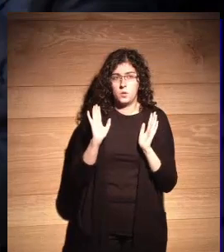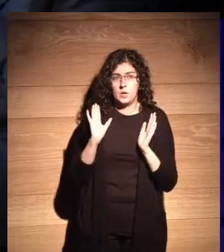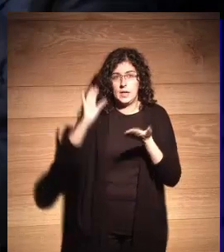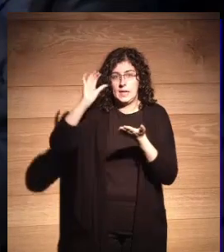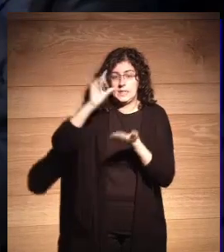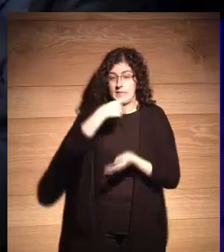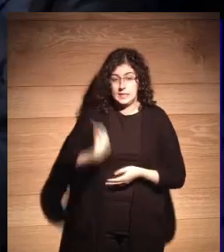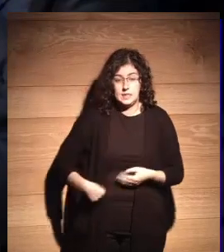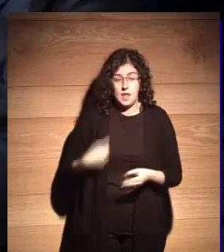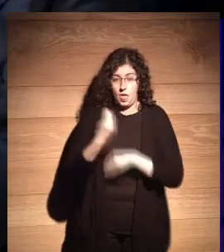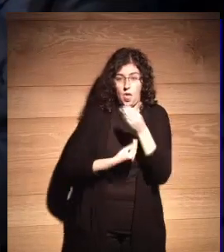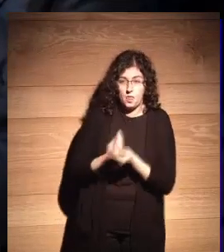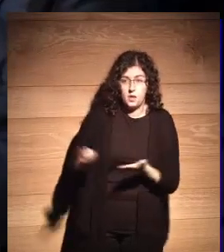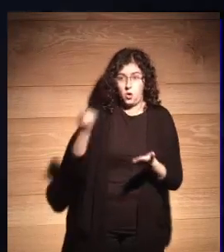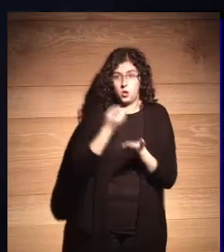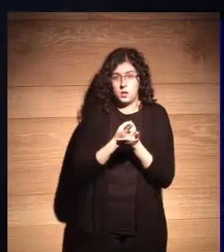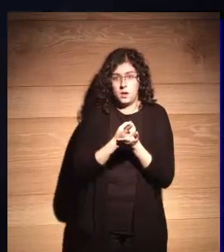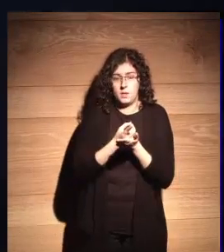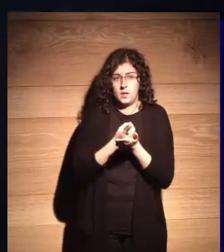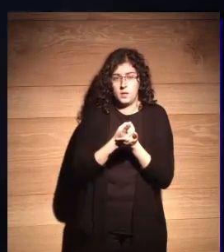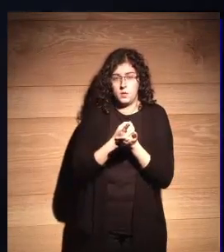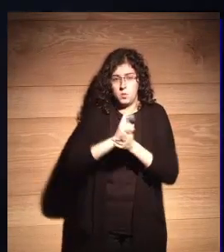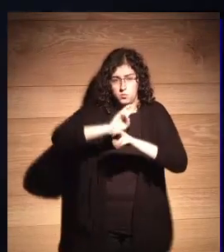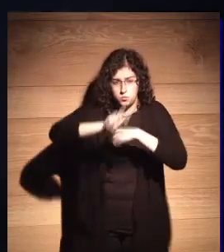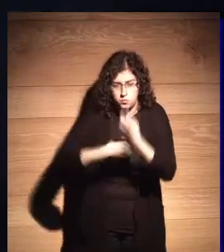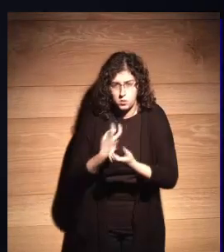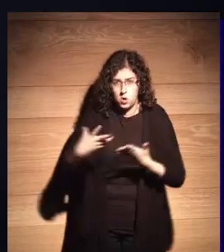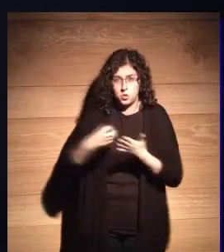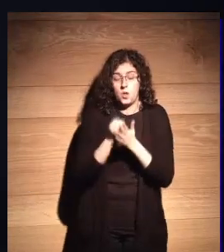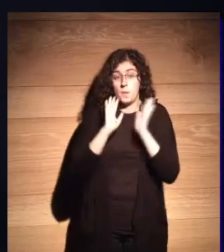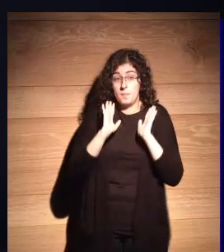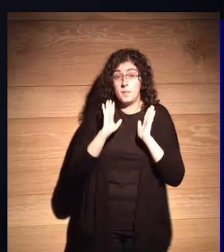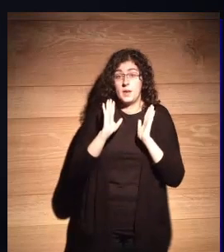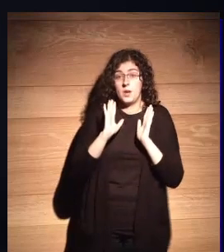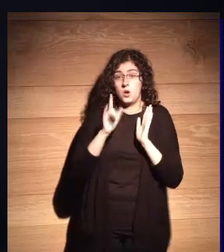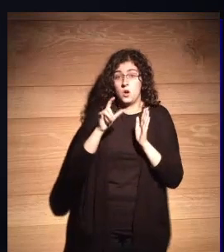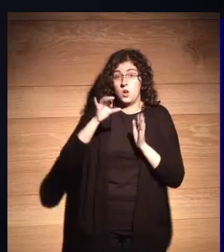space left with the old town. Yeah, their